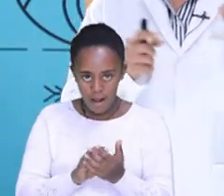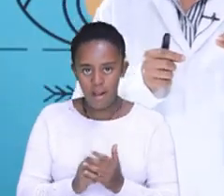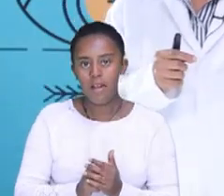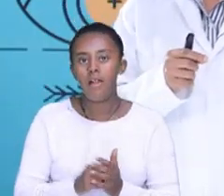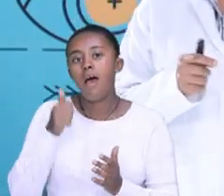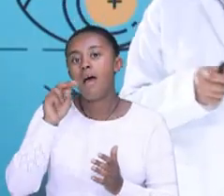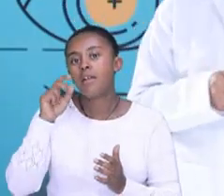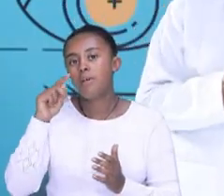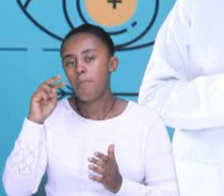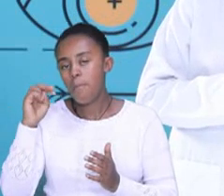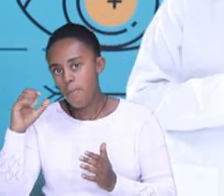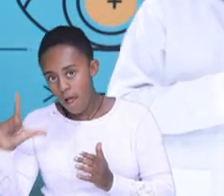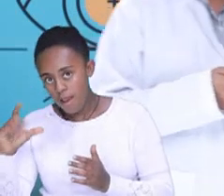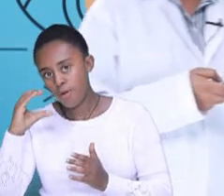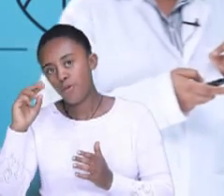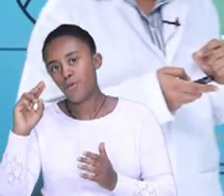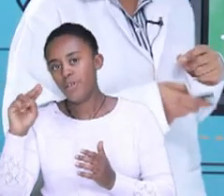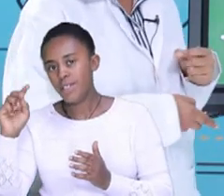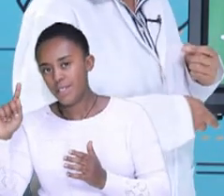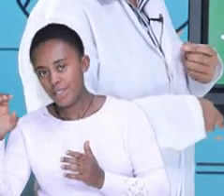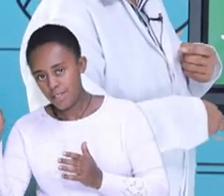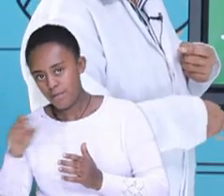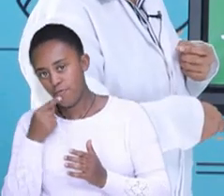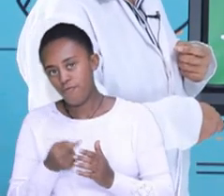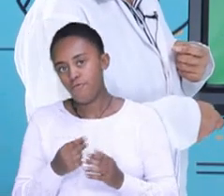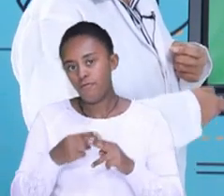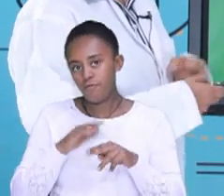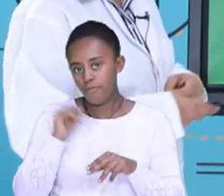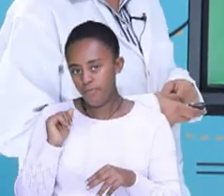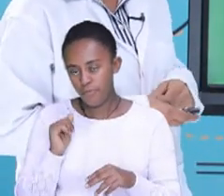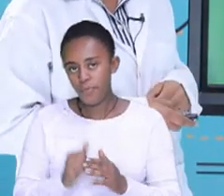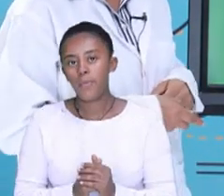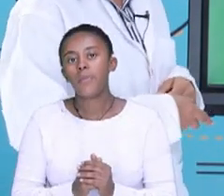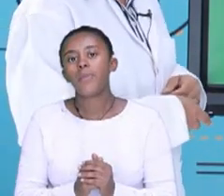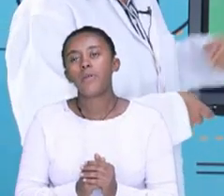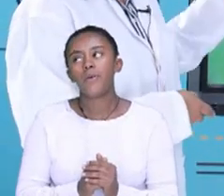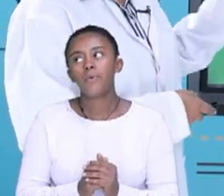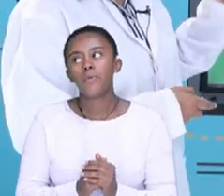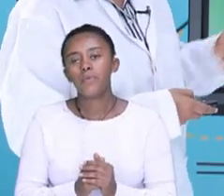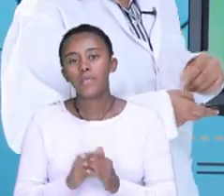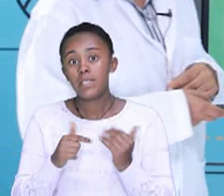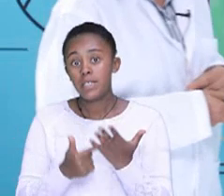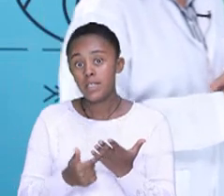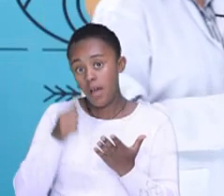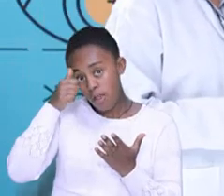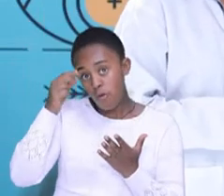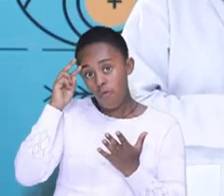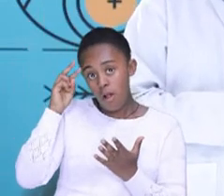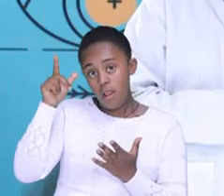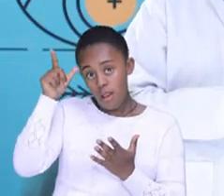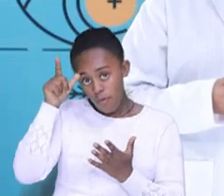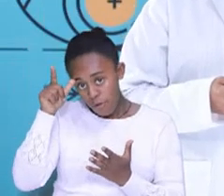cells animalcules. He called the bacterial cells animalcules. The Anton